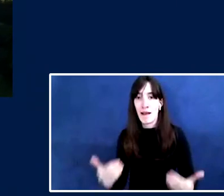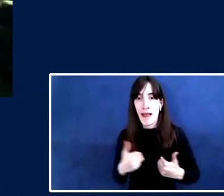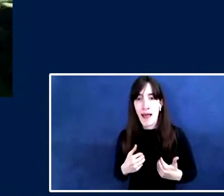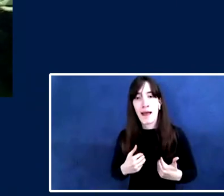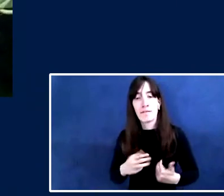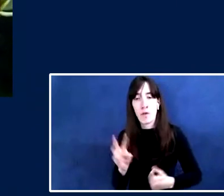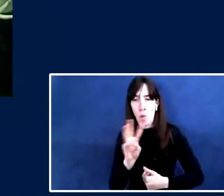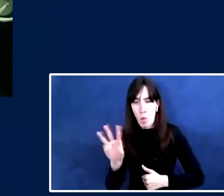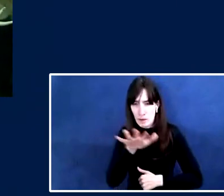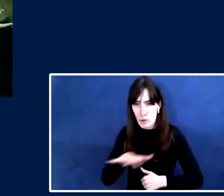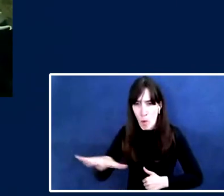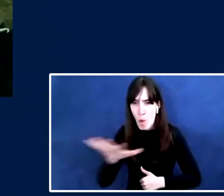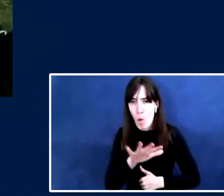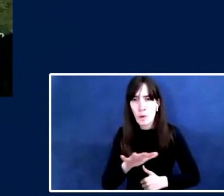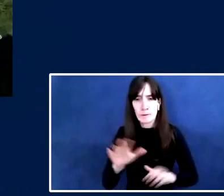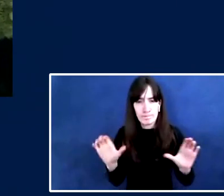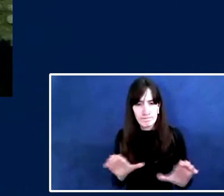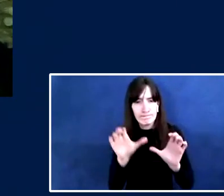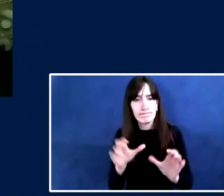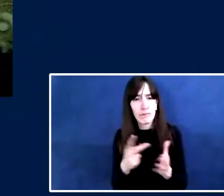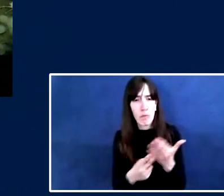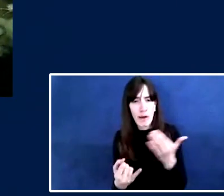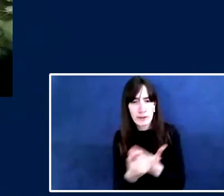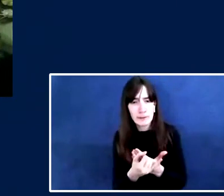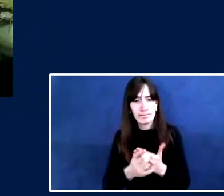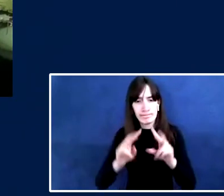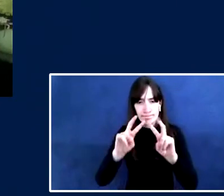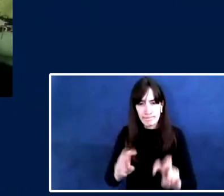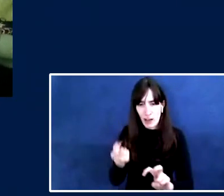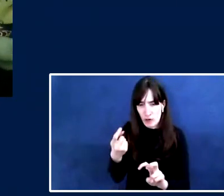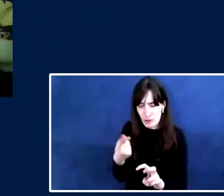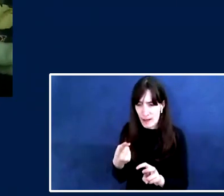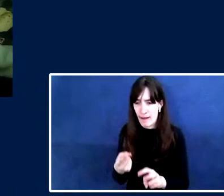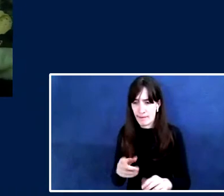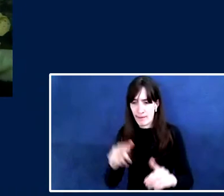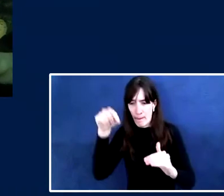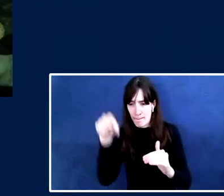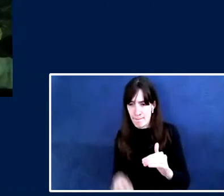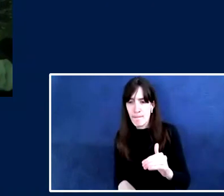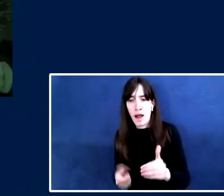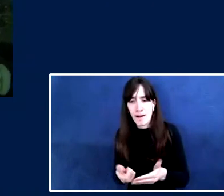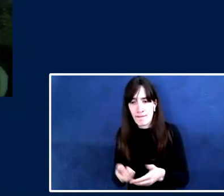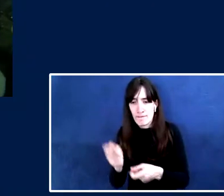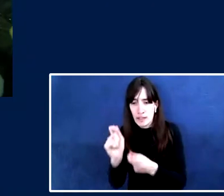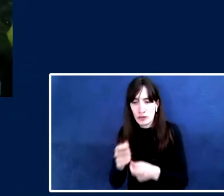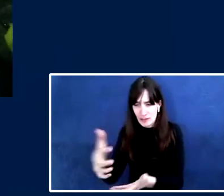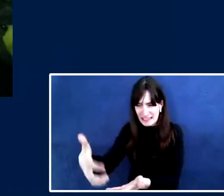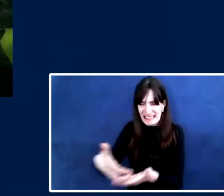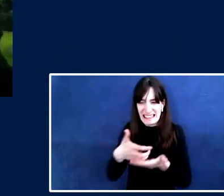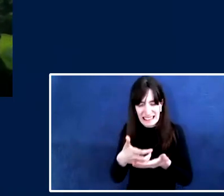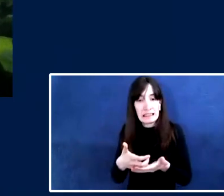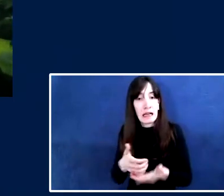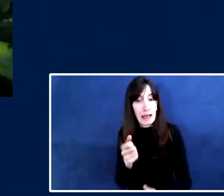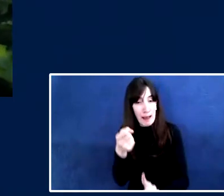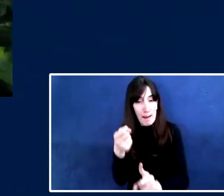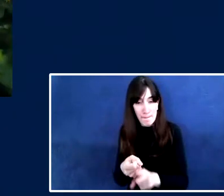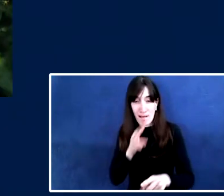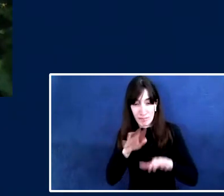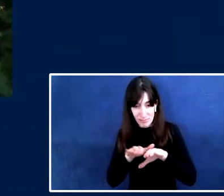to assess the impacts of bottom fishing to the seafloor. And the fishermen,